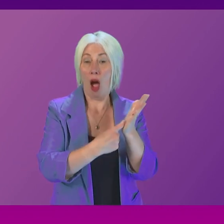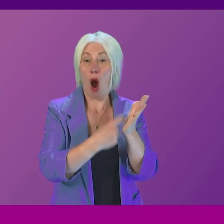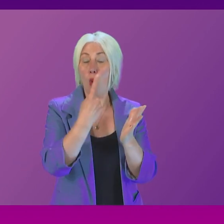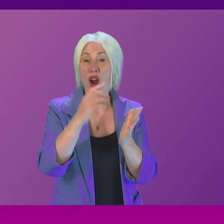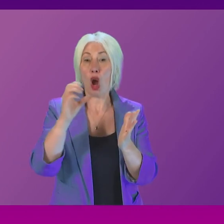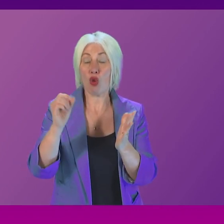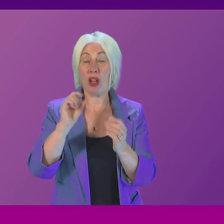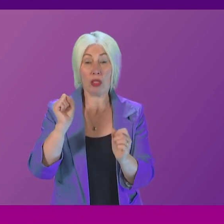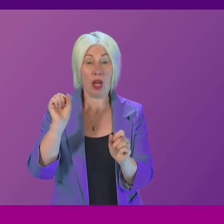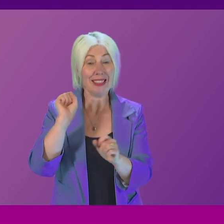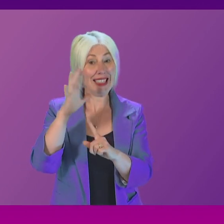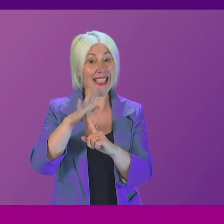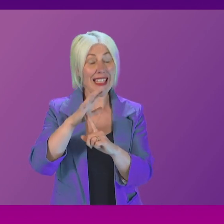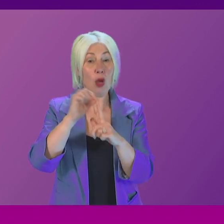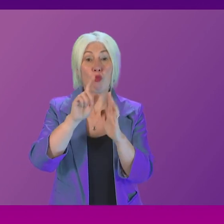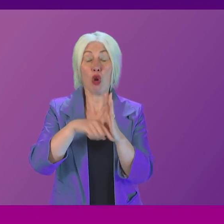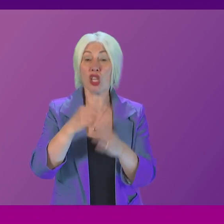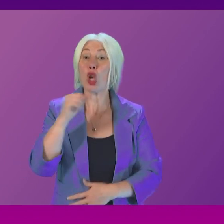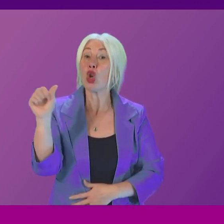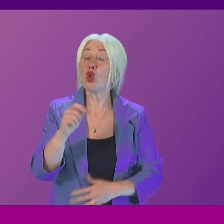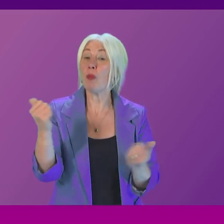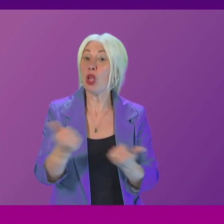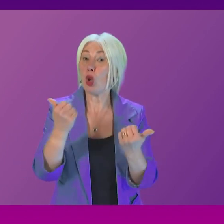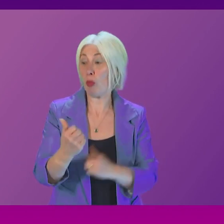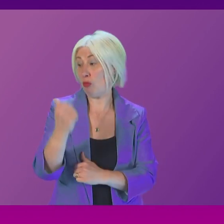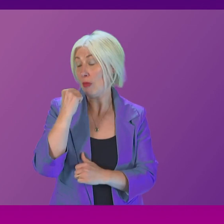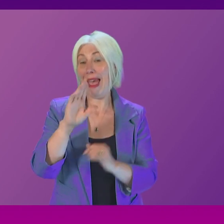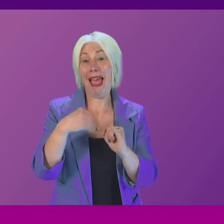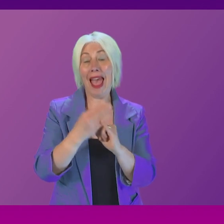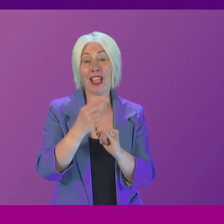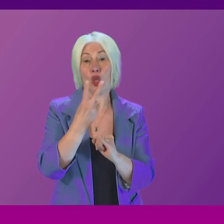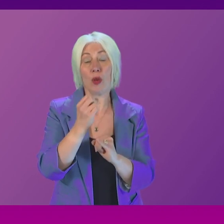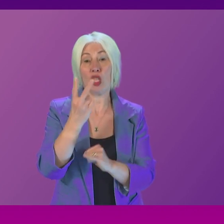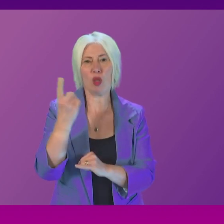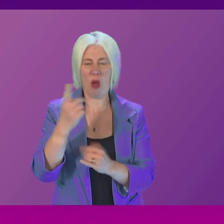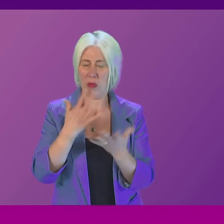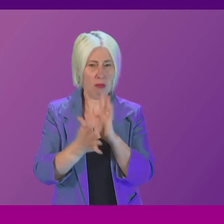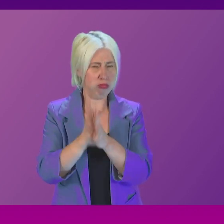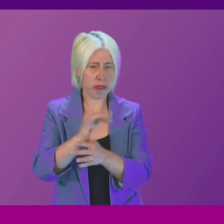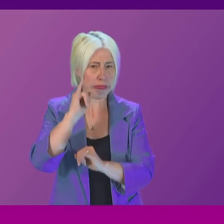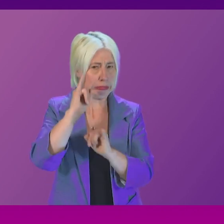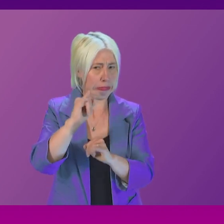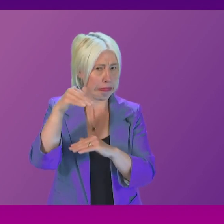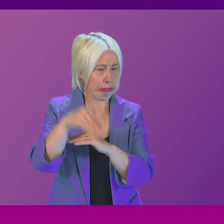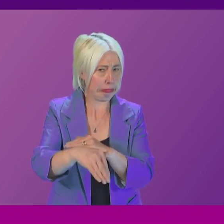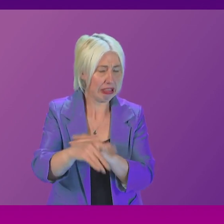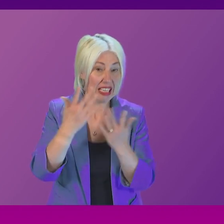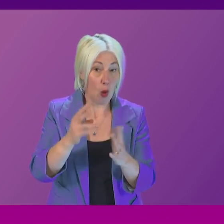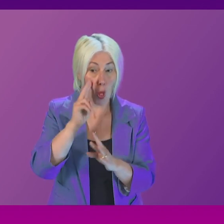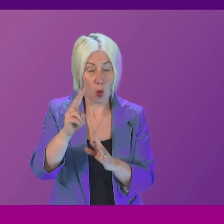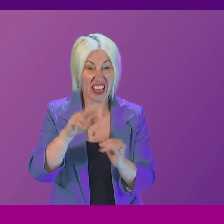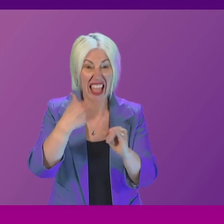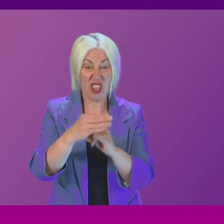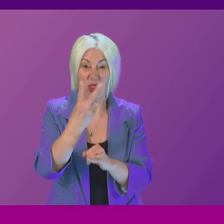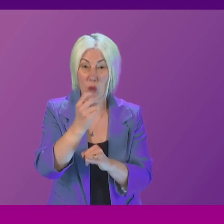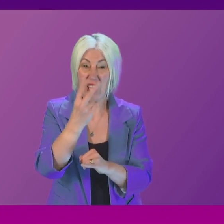flagship project, which was supposed to be completed by the end of 2021, has gone so badly wrong, and we're now looking at the end of 2028